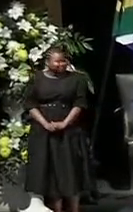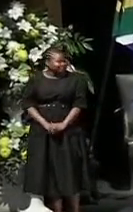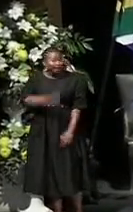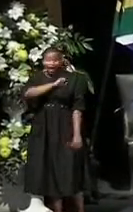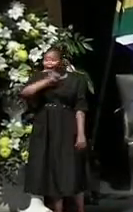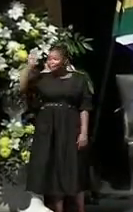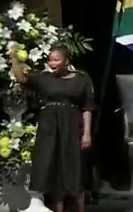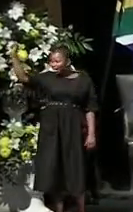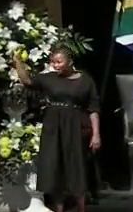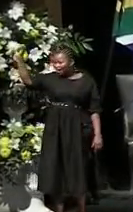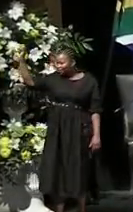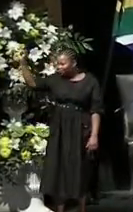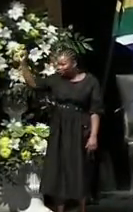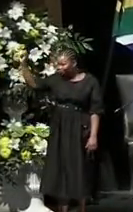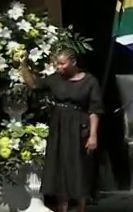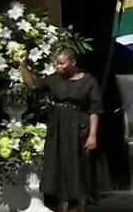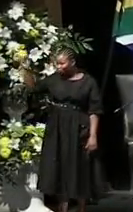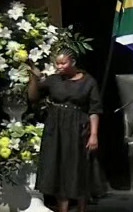Amanda